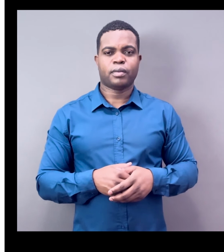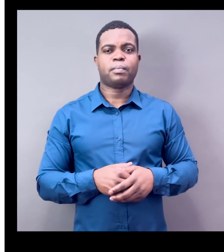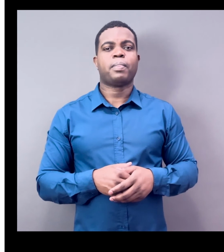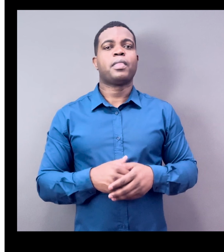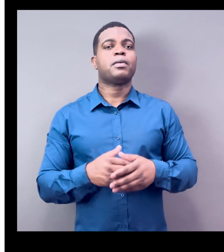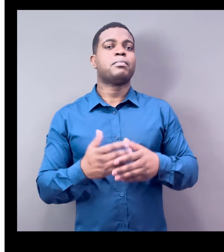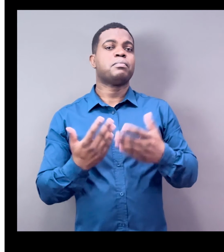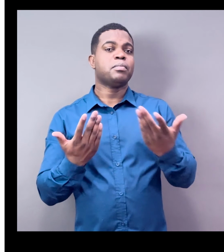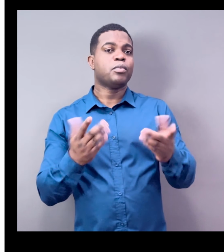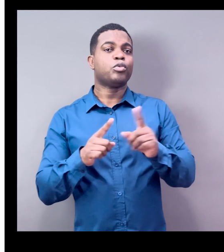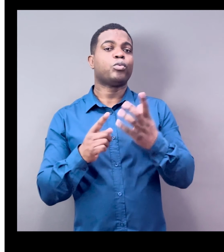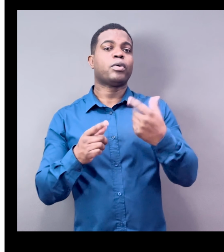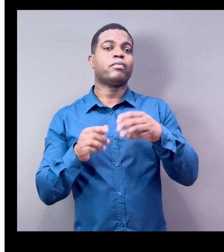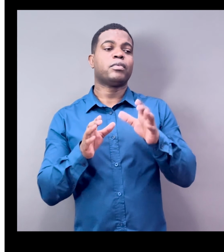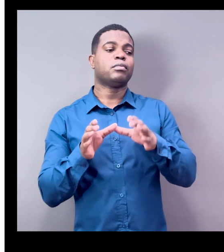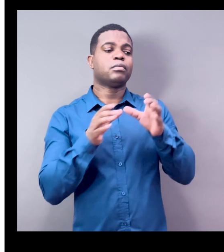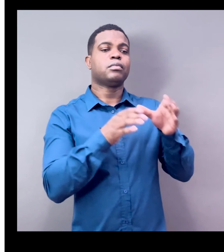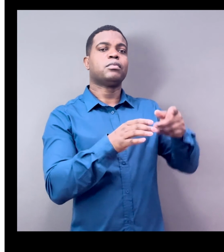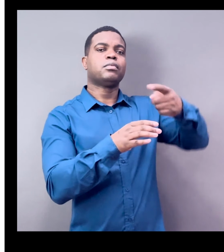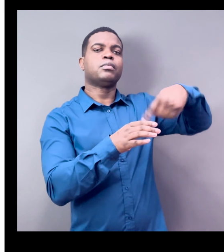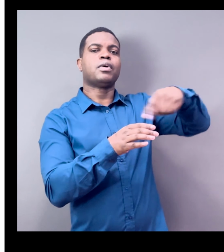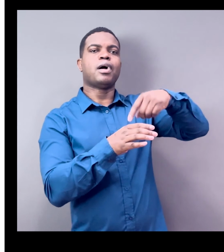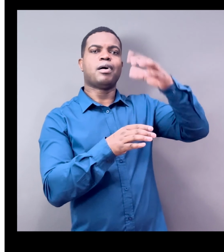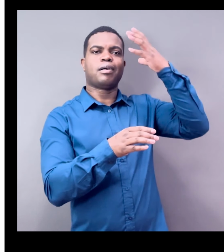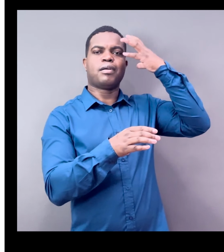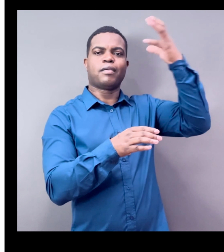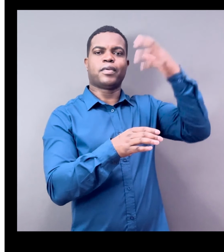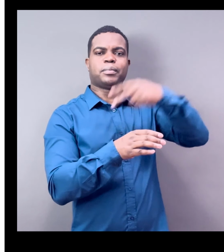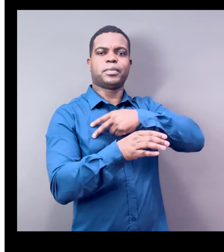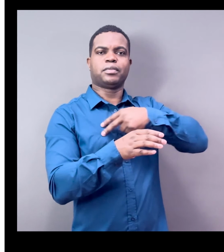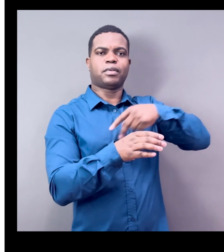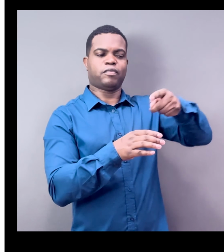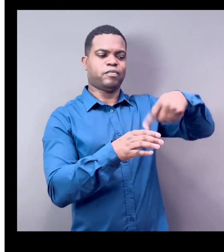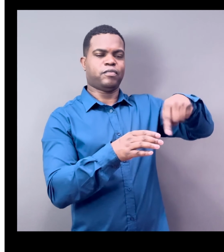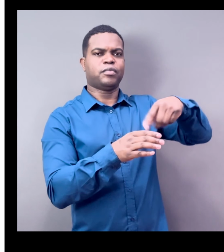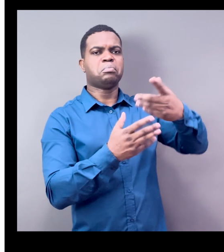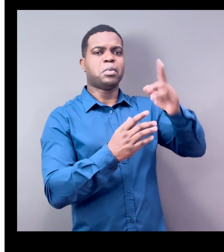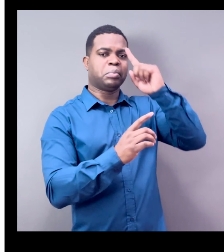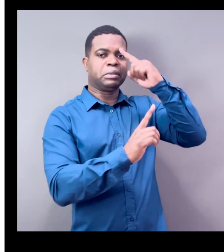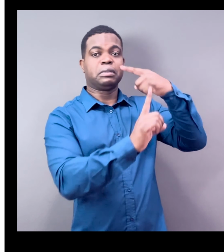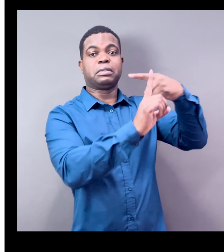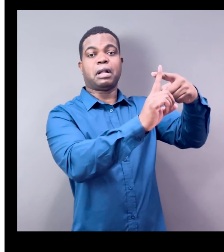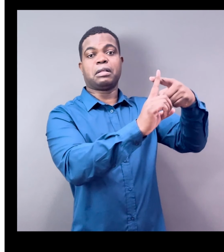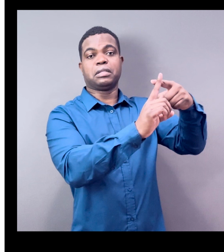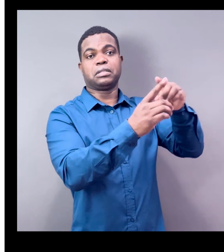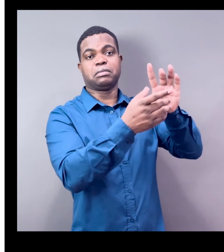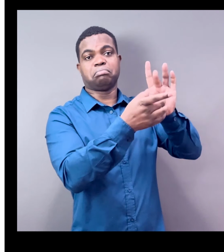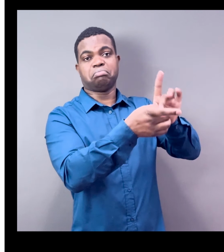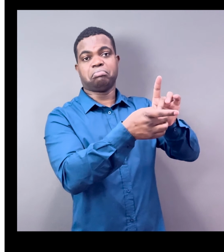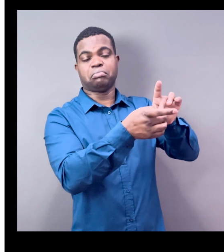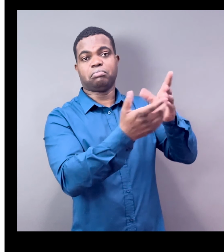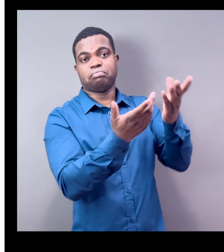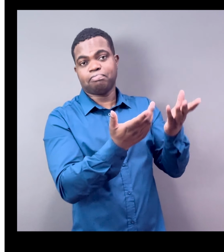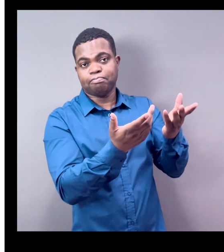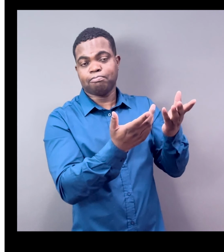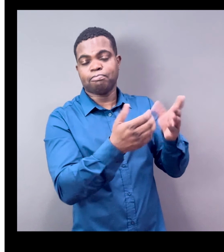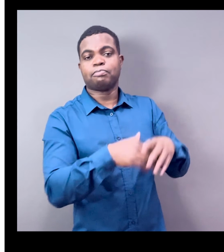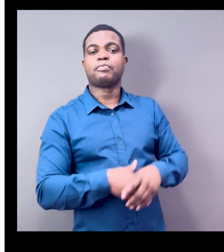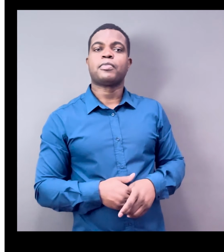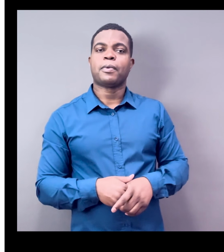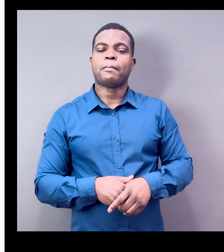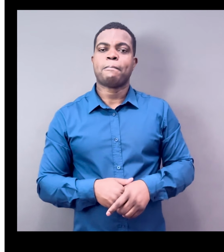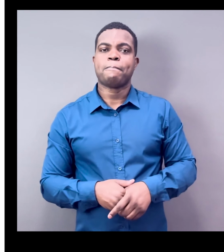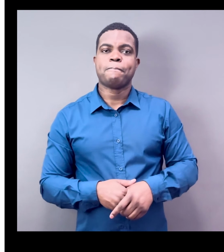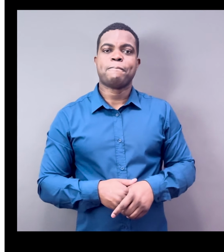you could see that we have government officials here under target audiences. And we also have government